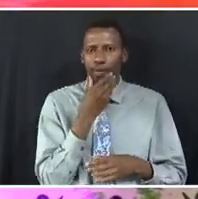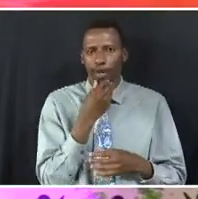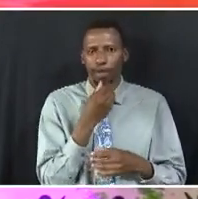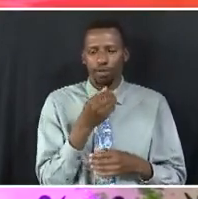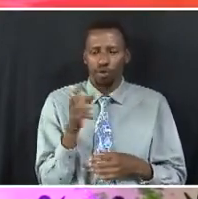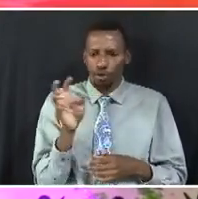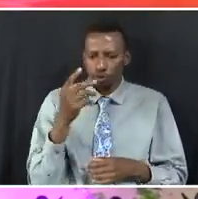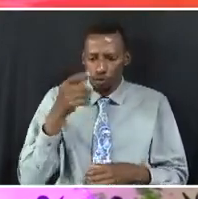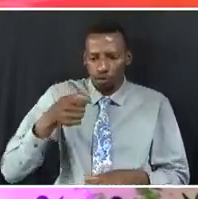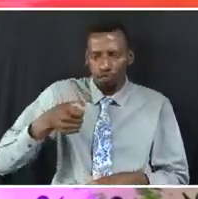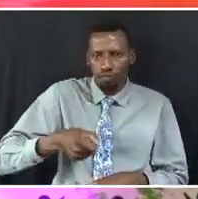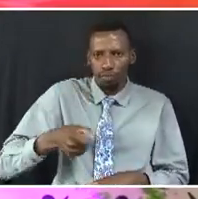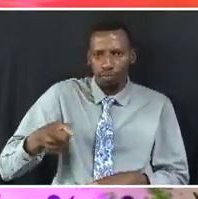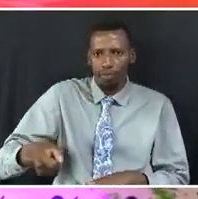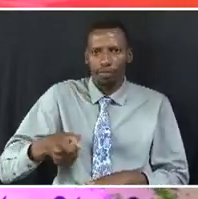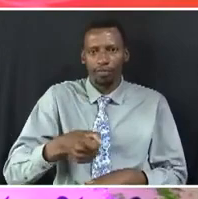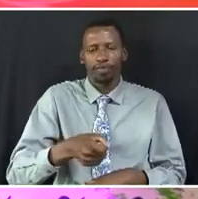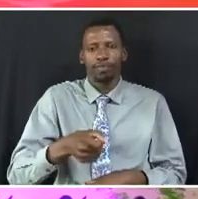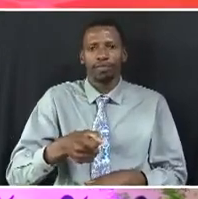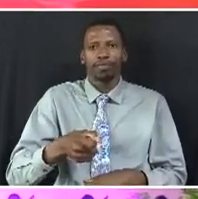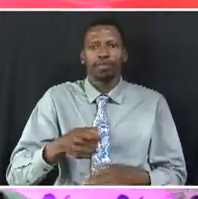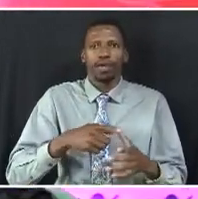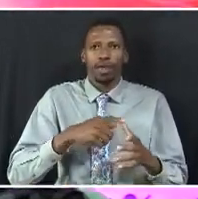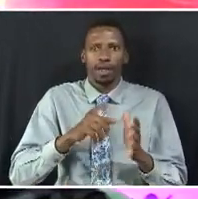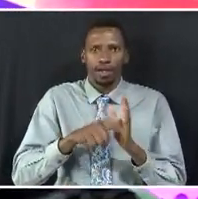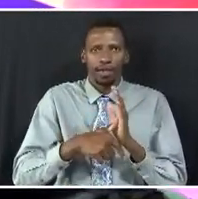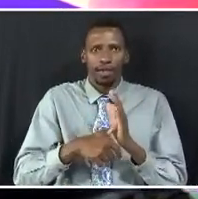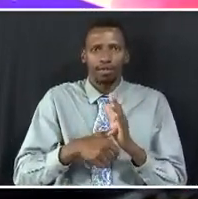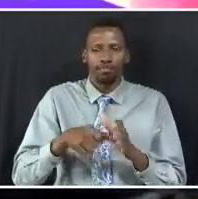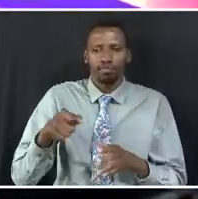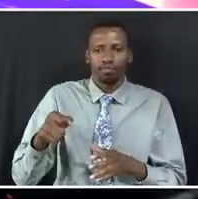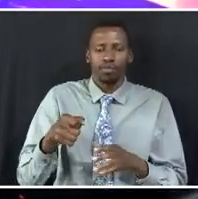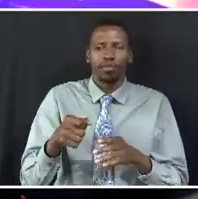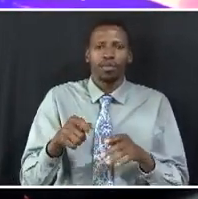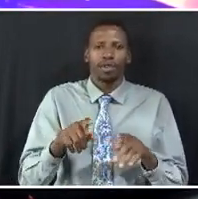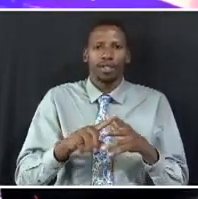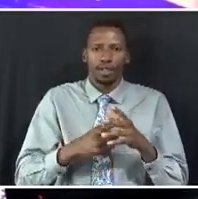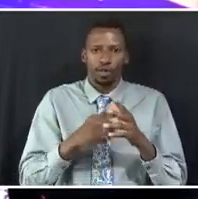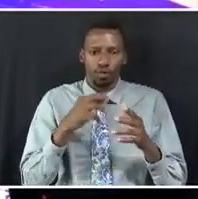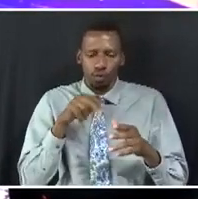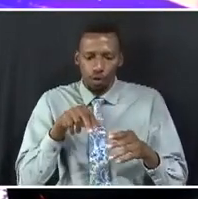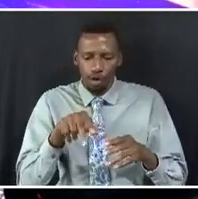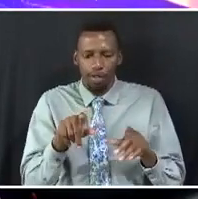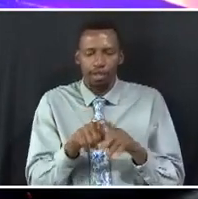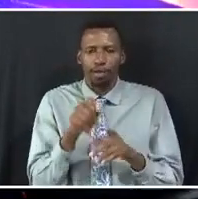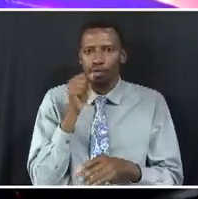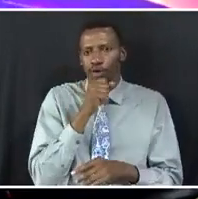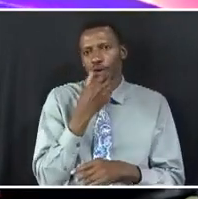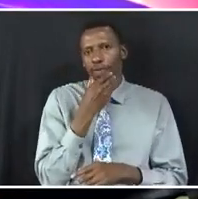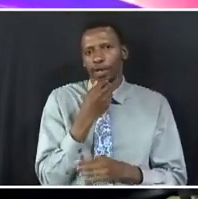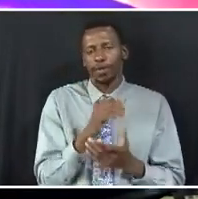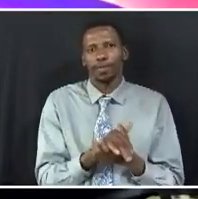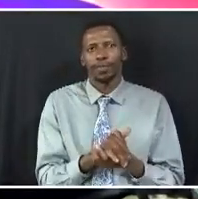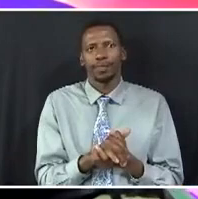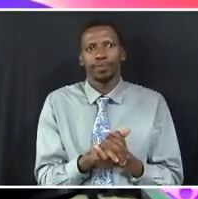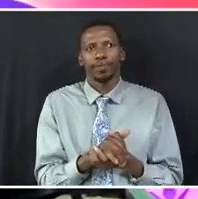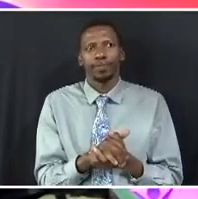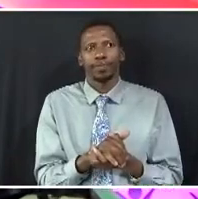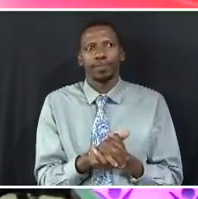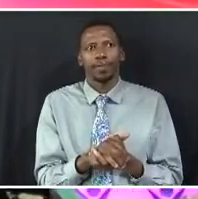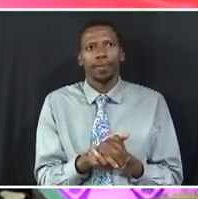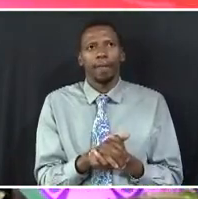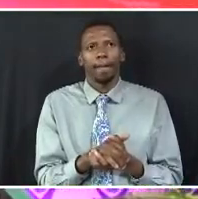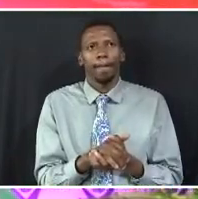walking stick? And then you get a walking stick and begin walking like an old man. You know, because you're an old man. The only meetings you